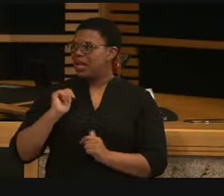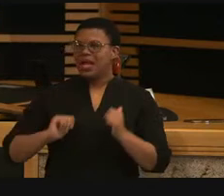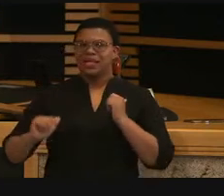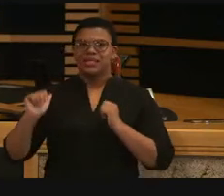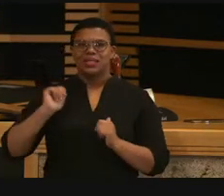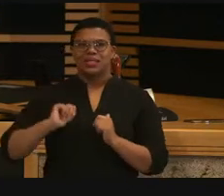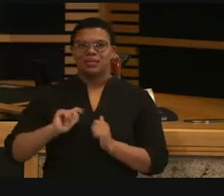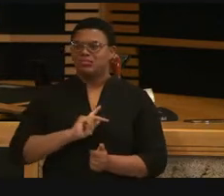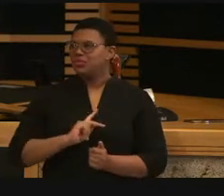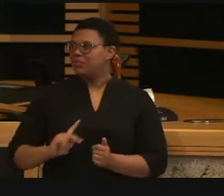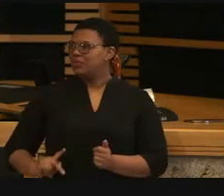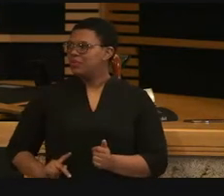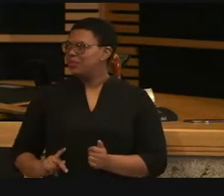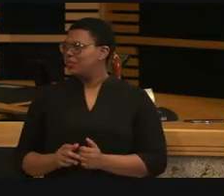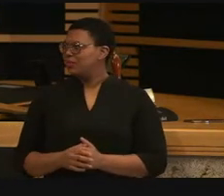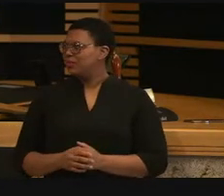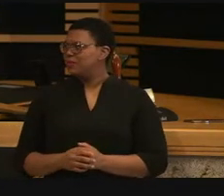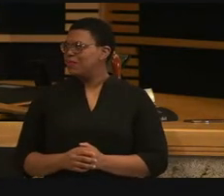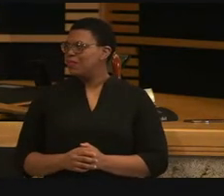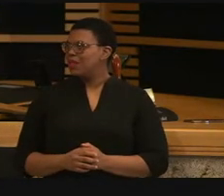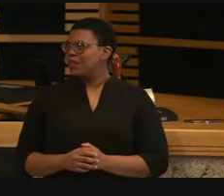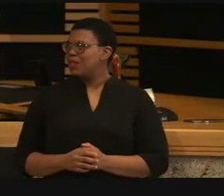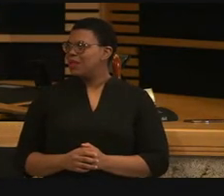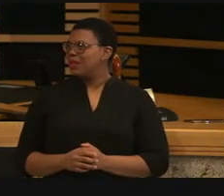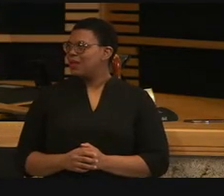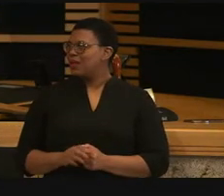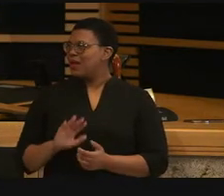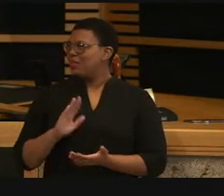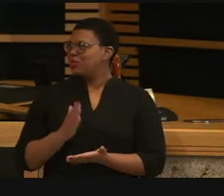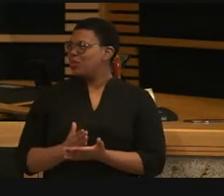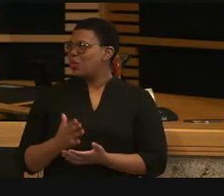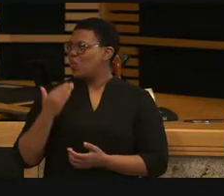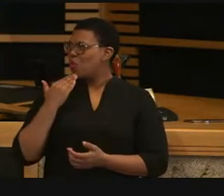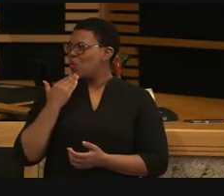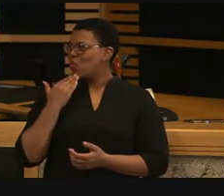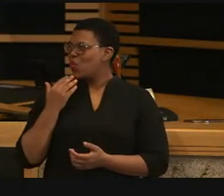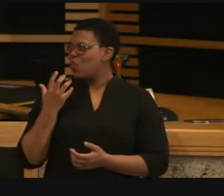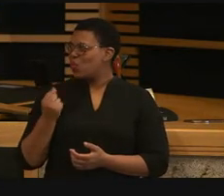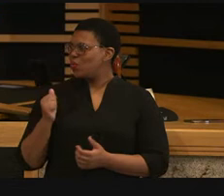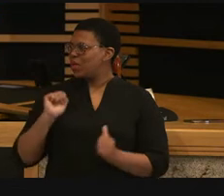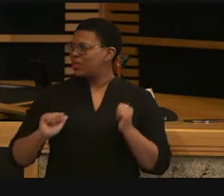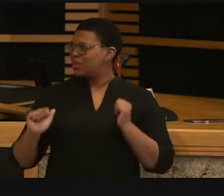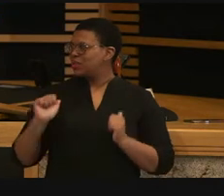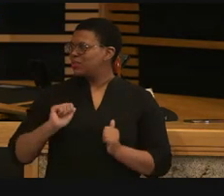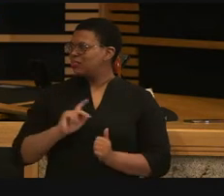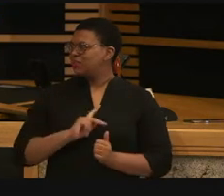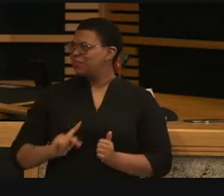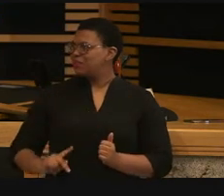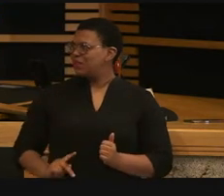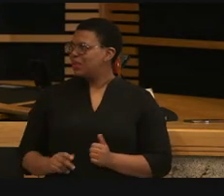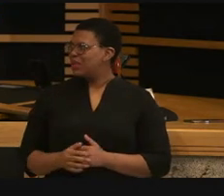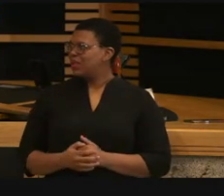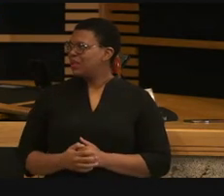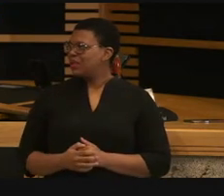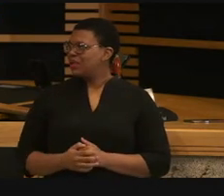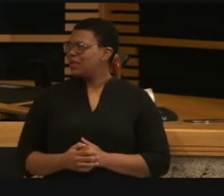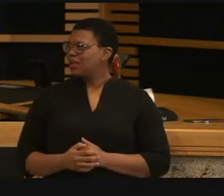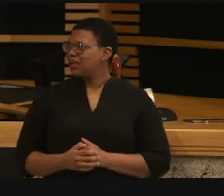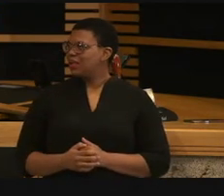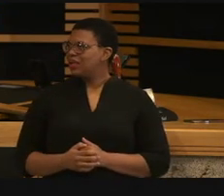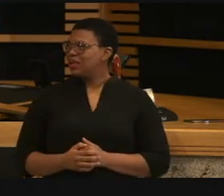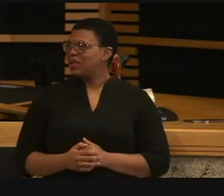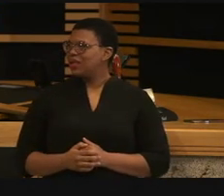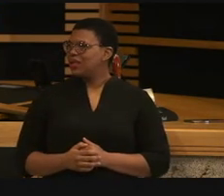Premier. I'm not sure who is the actual acting Premier. Honorable